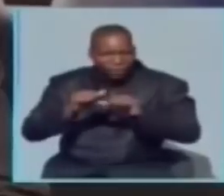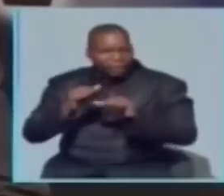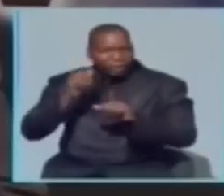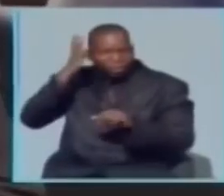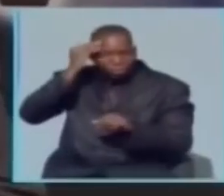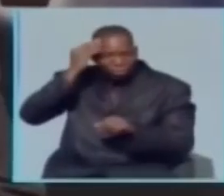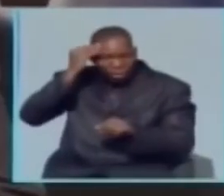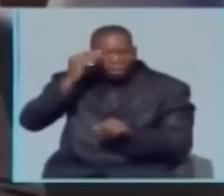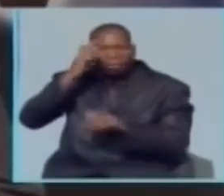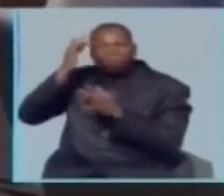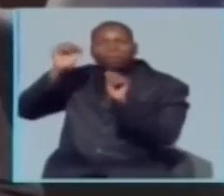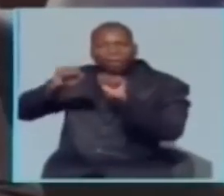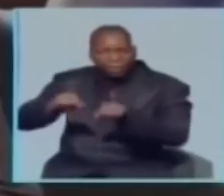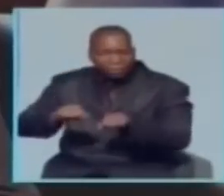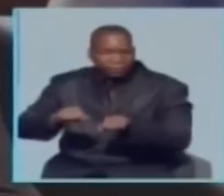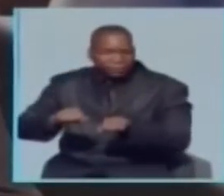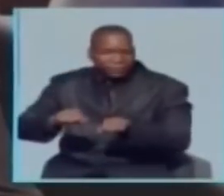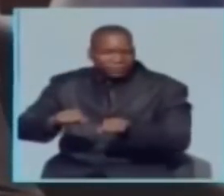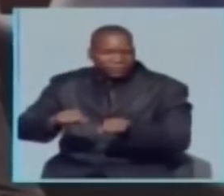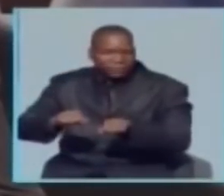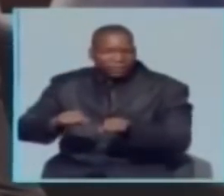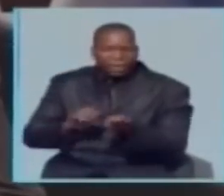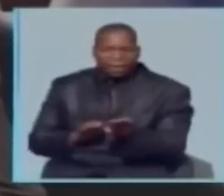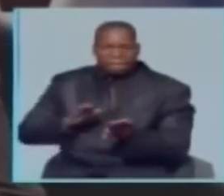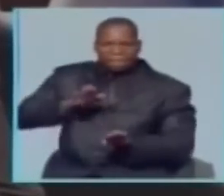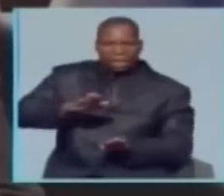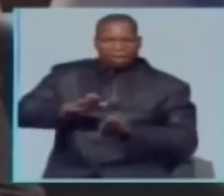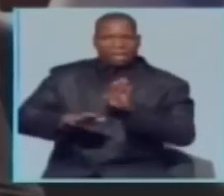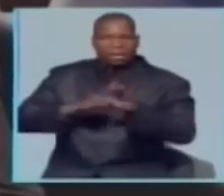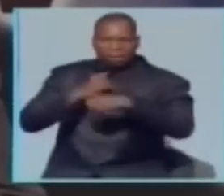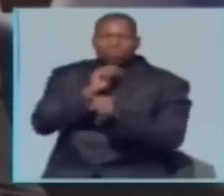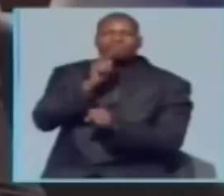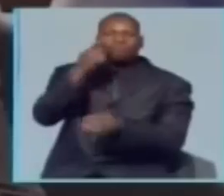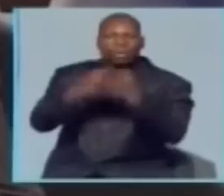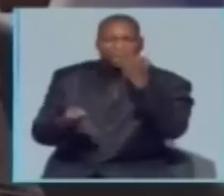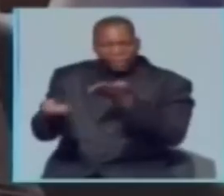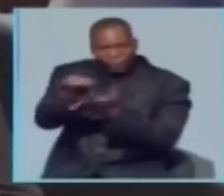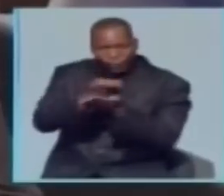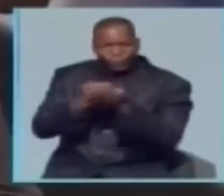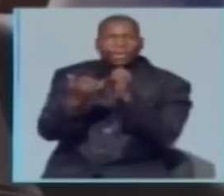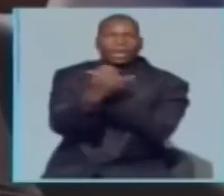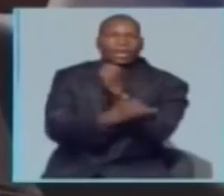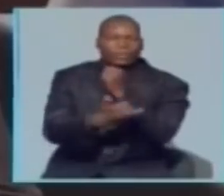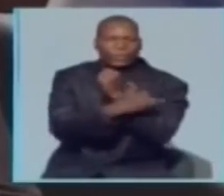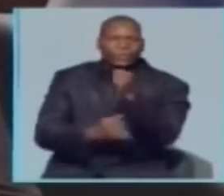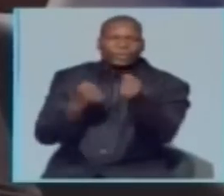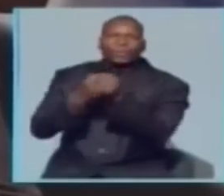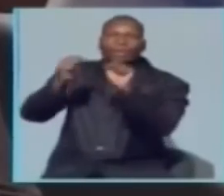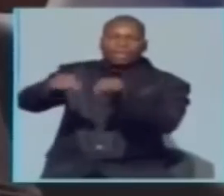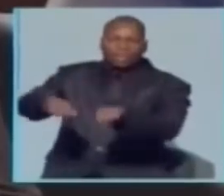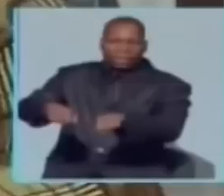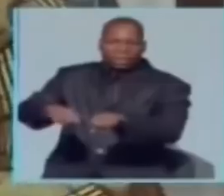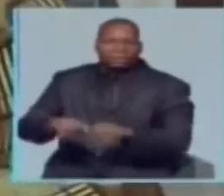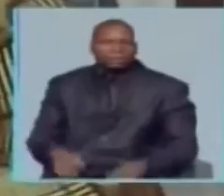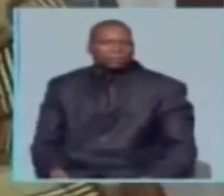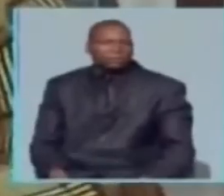that information, we have taken those steps to ensure that the country's economy is supported. And I know that all